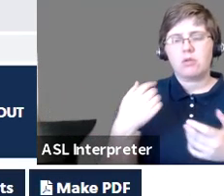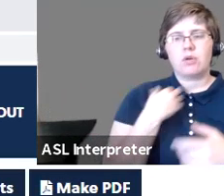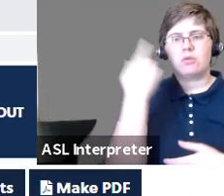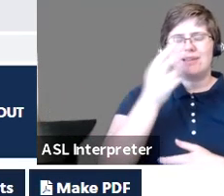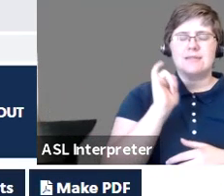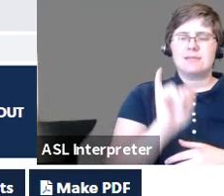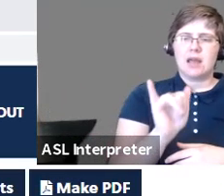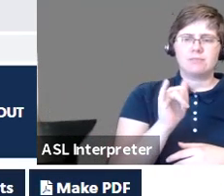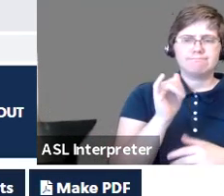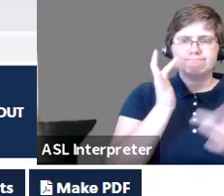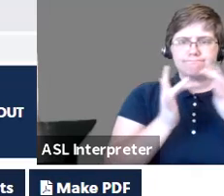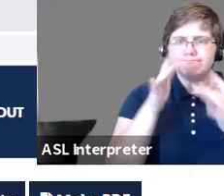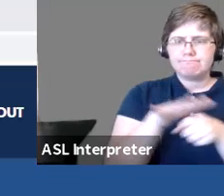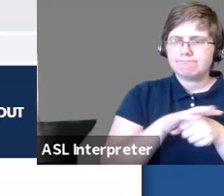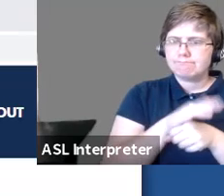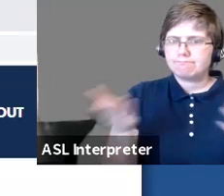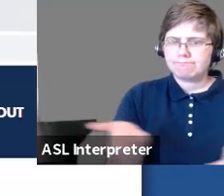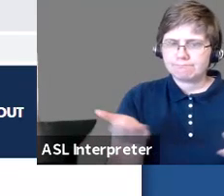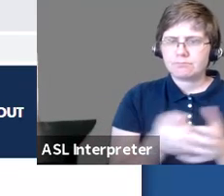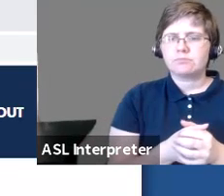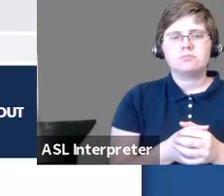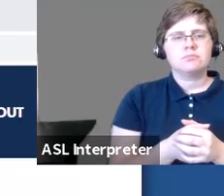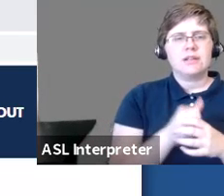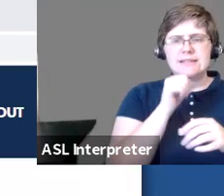lacking here locally. And it's something that,